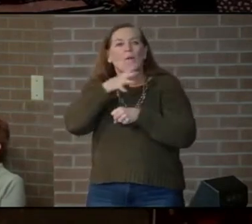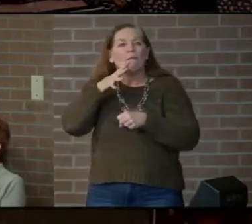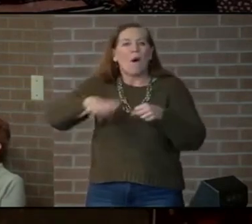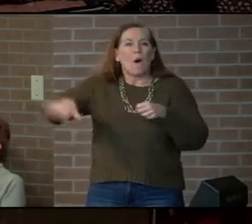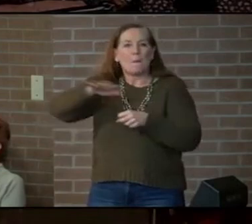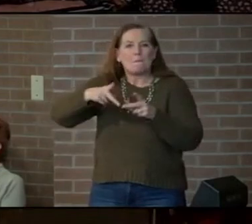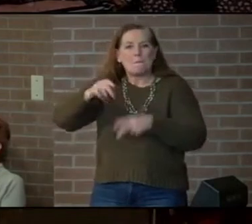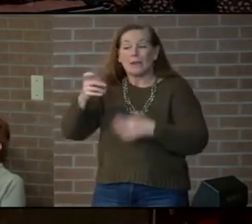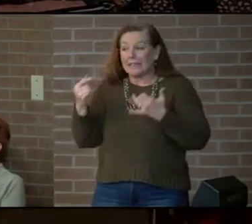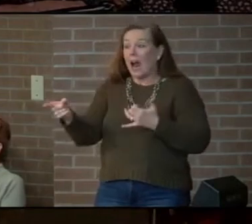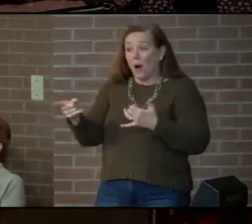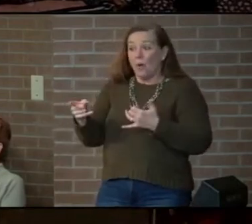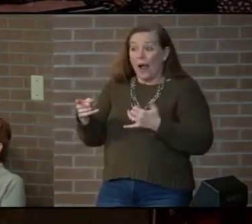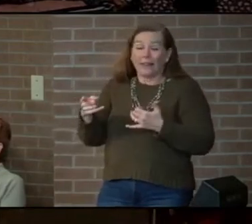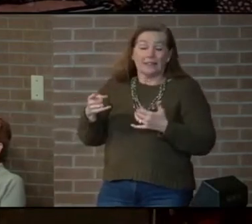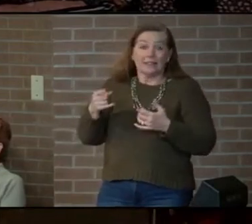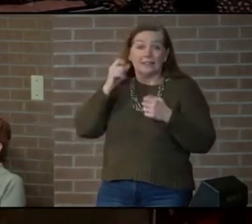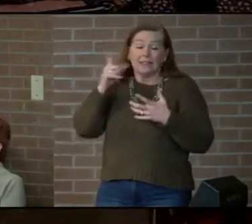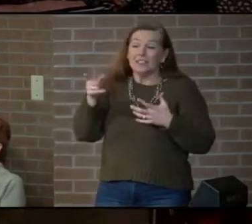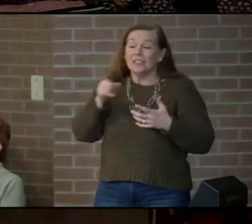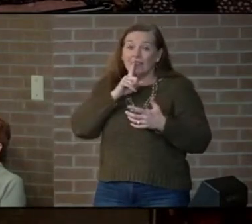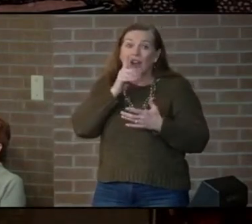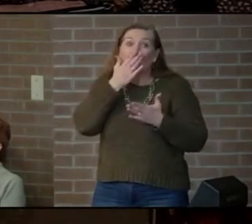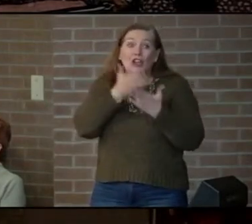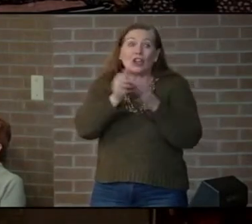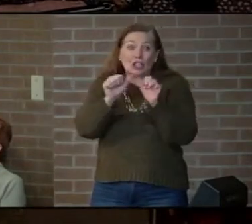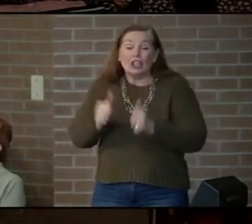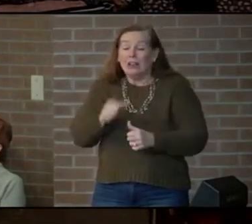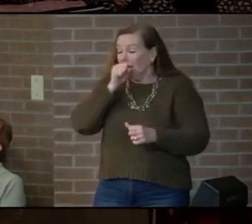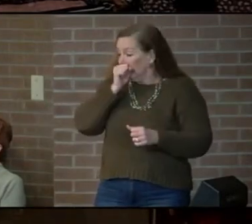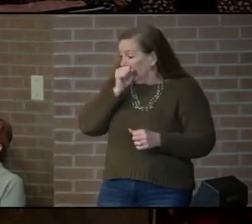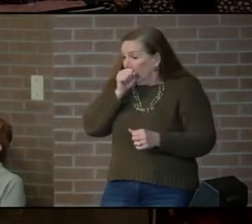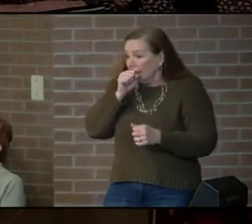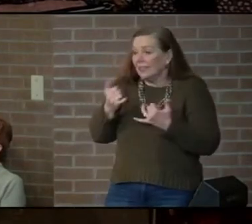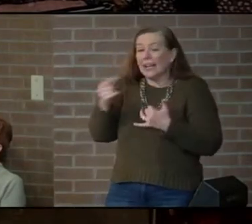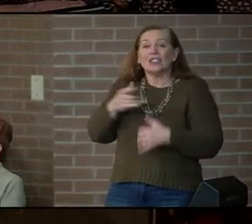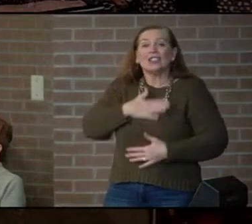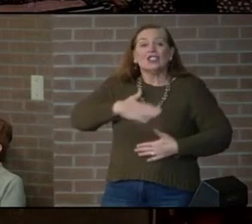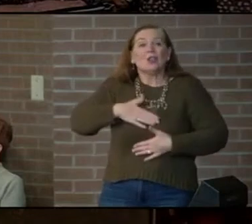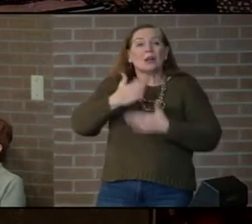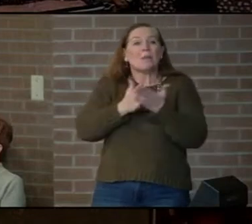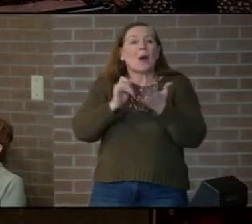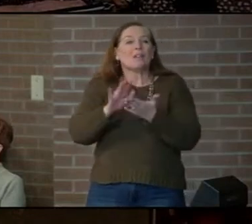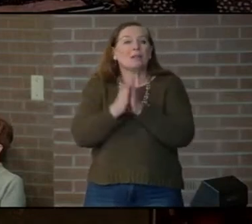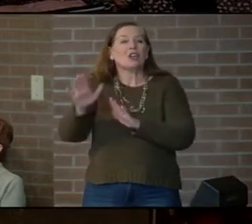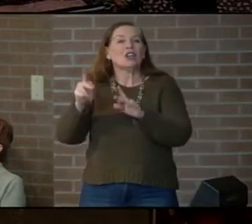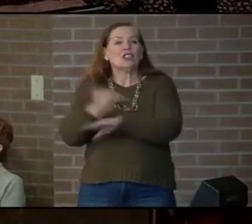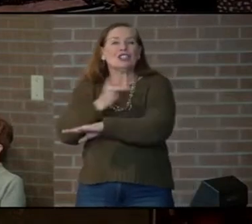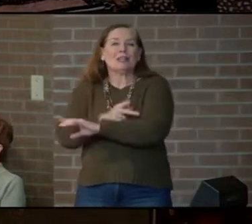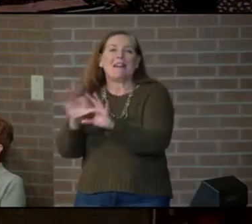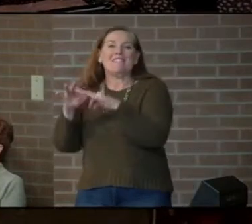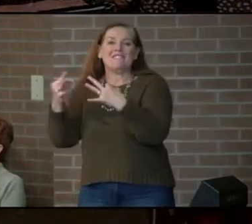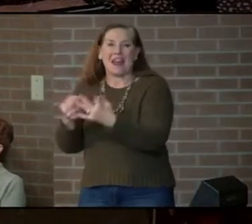and surprisingly, and she was even then, very good condition, and she's now enjoying part of being a part of her sheep